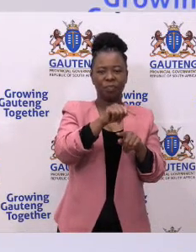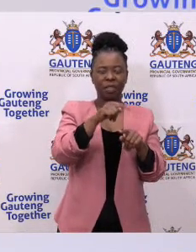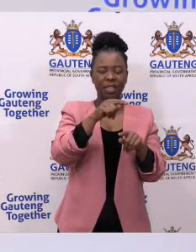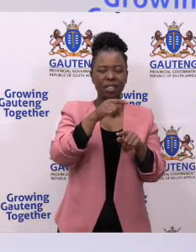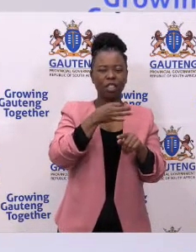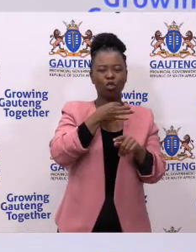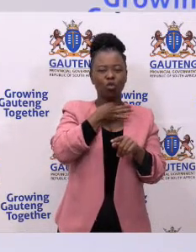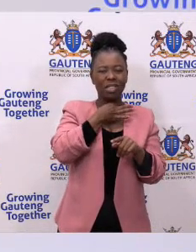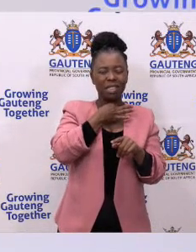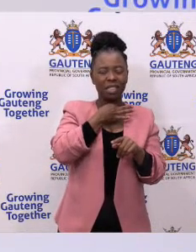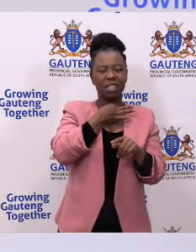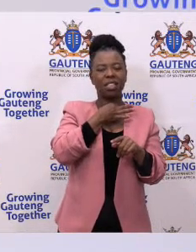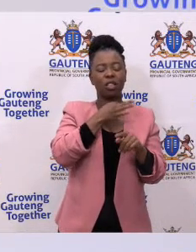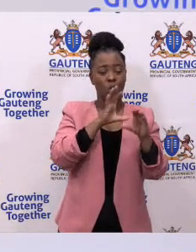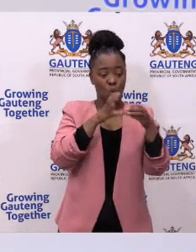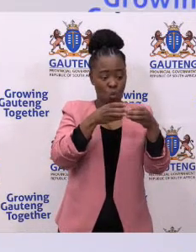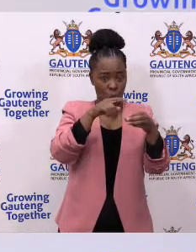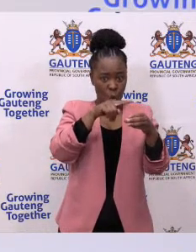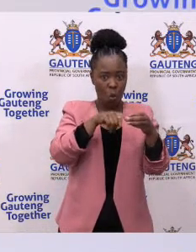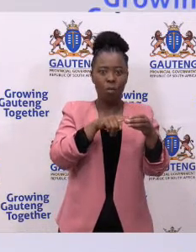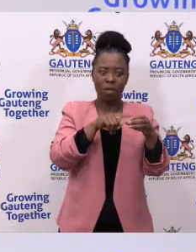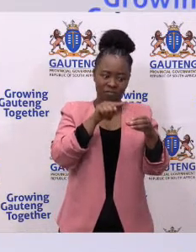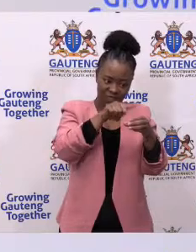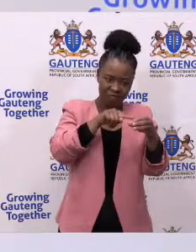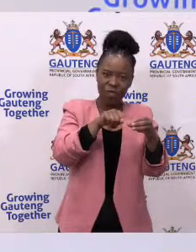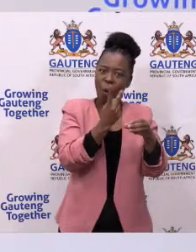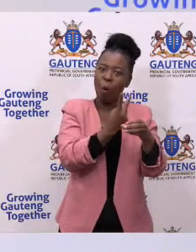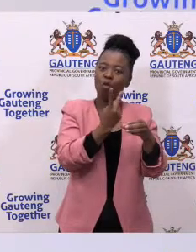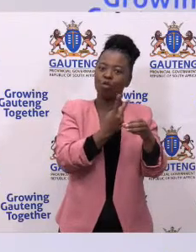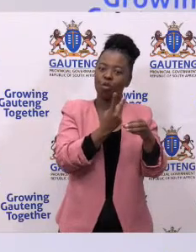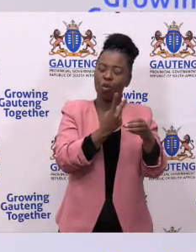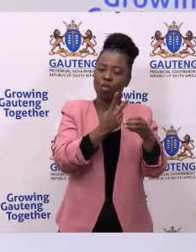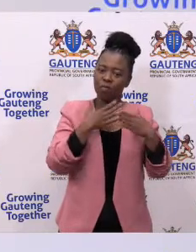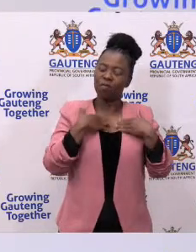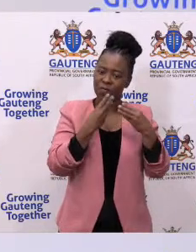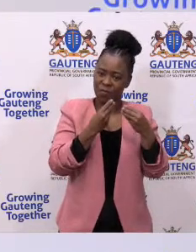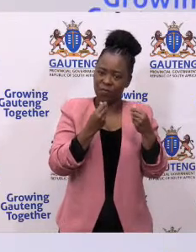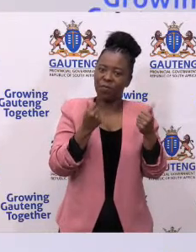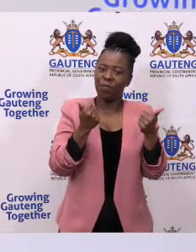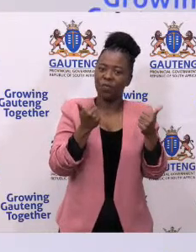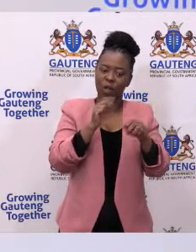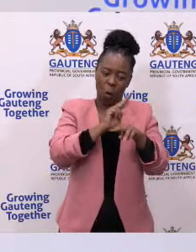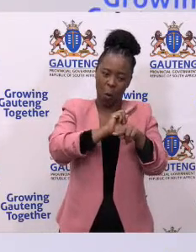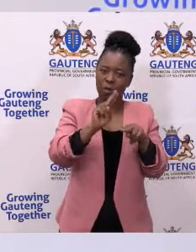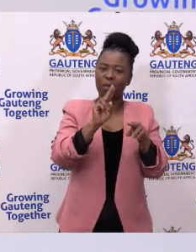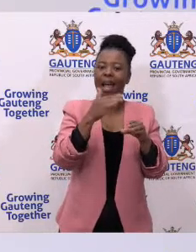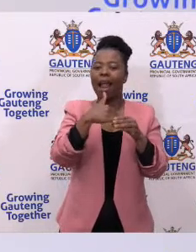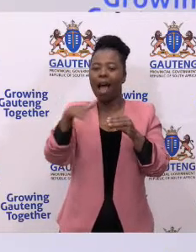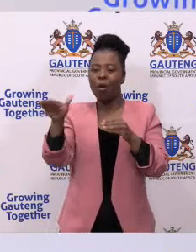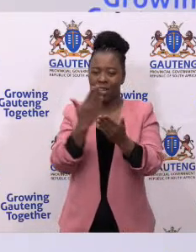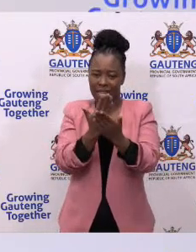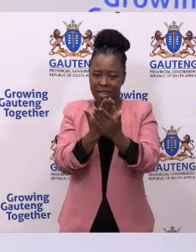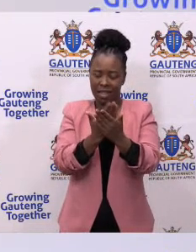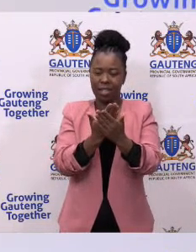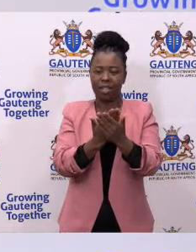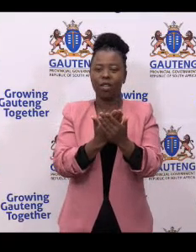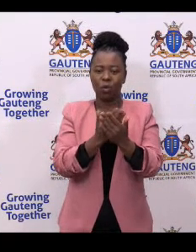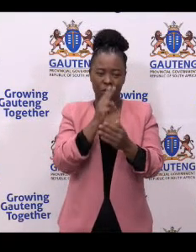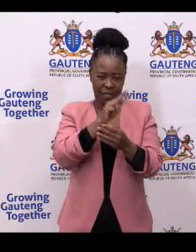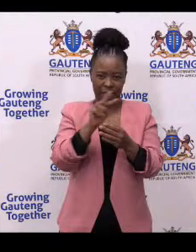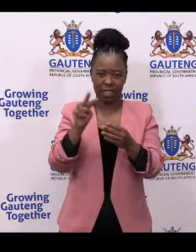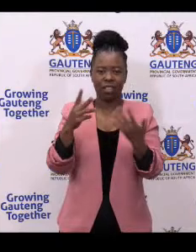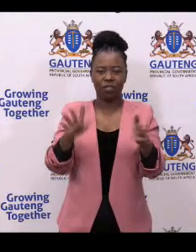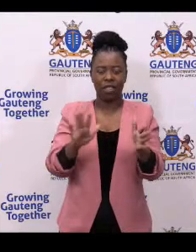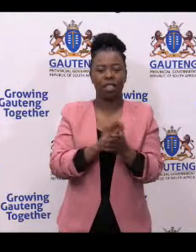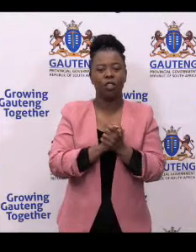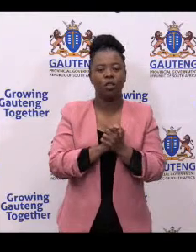risk, the highest risk group, they do get actually discharged, and they do recover.